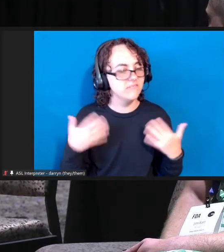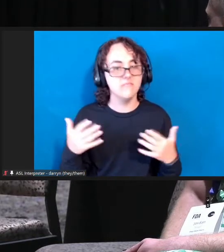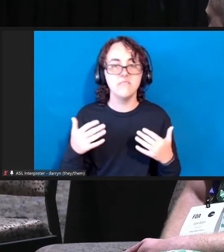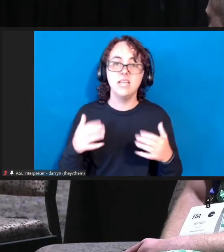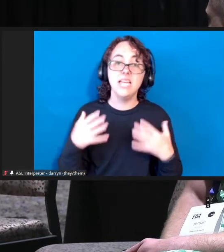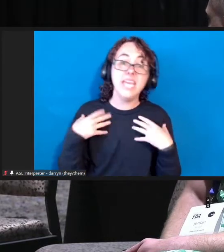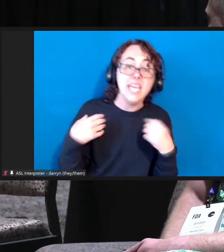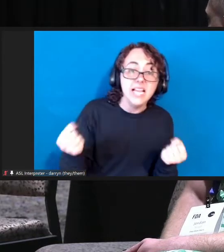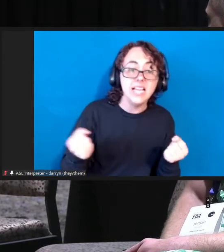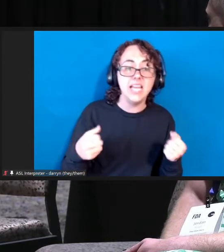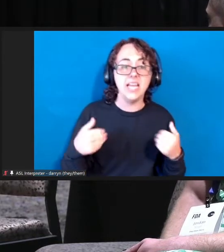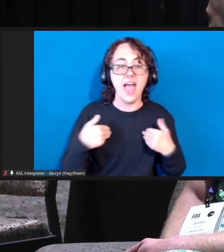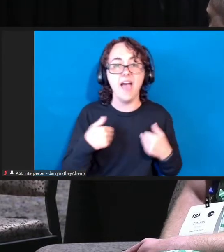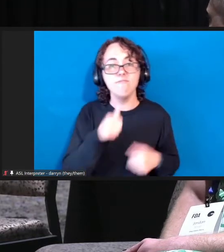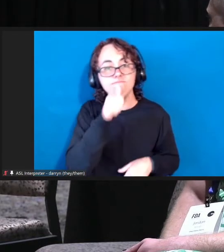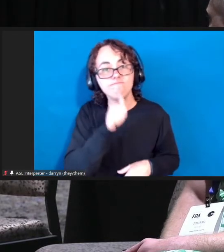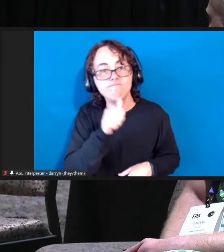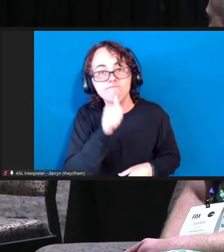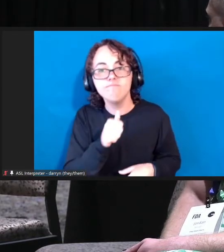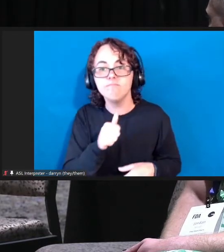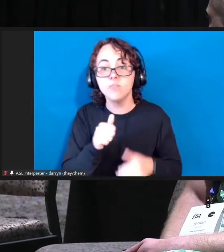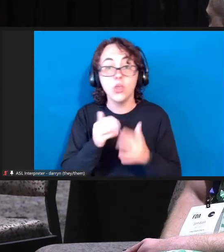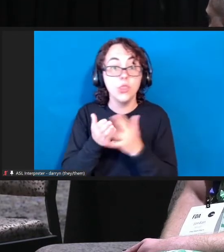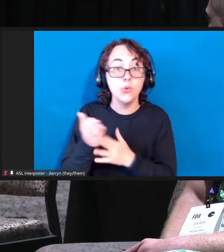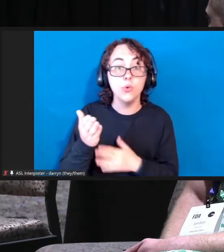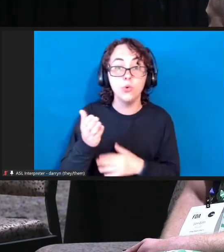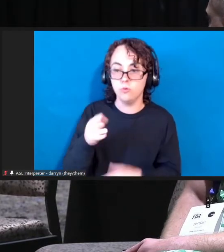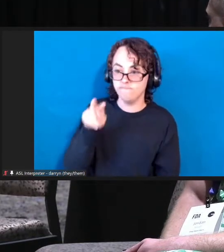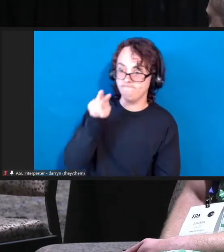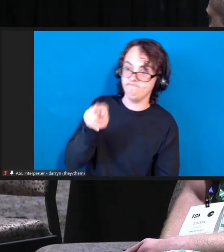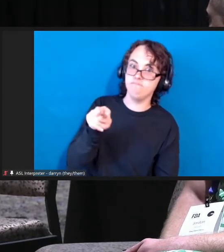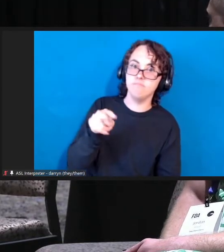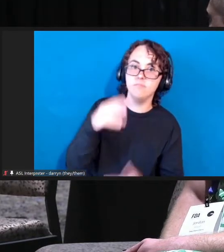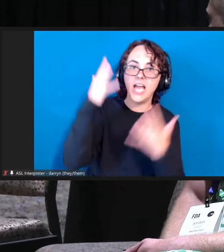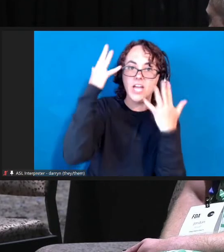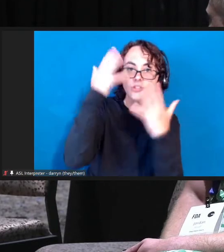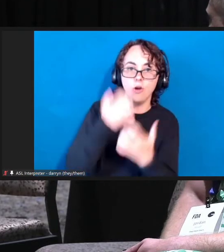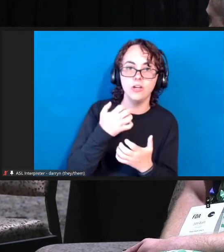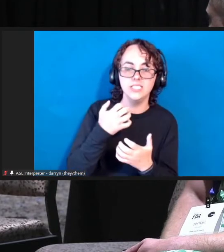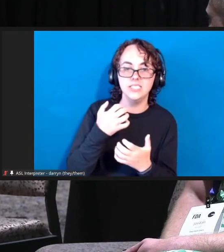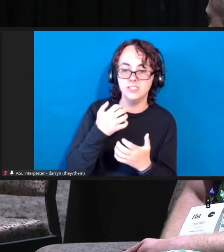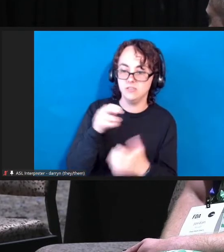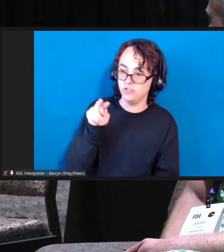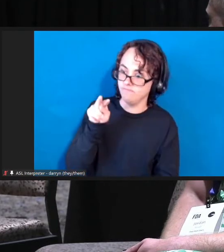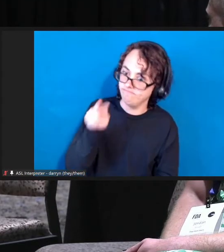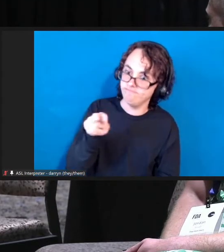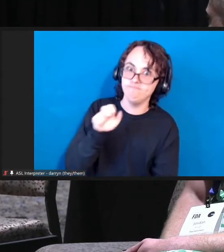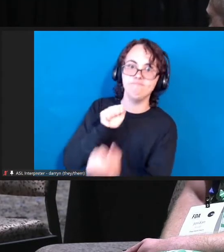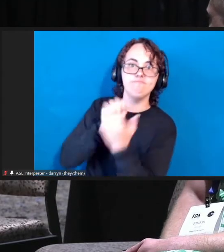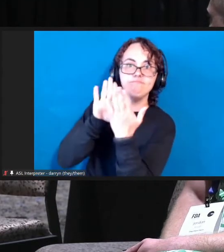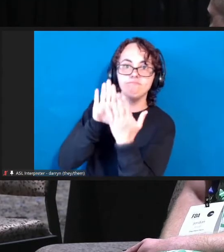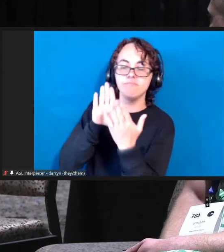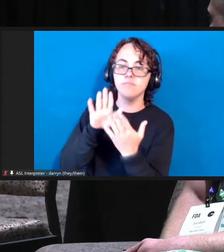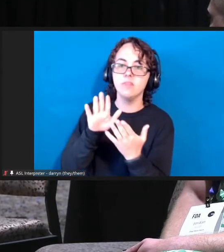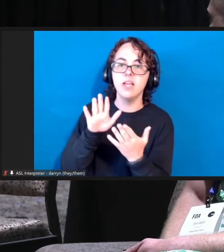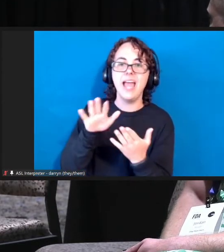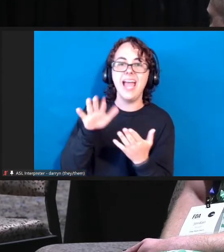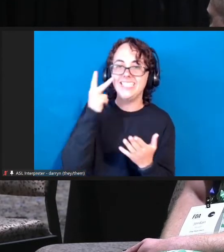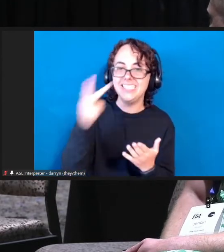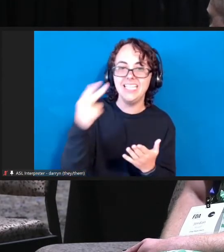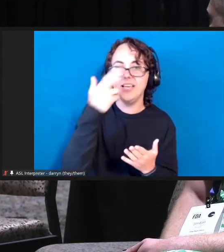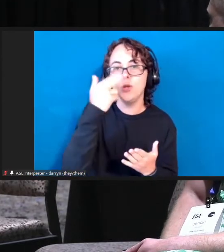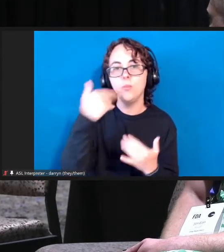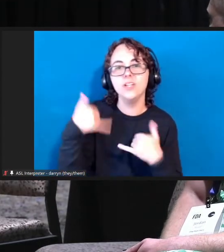that are looking at darkness head on and finding the humor even in that and finding hope in